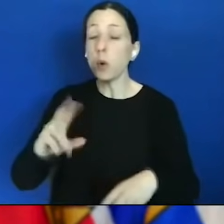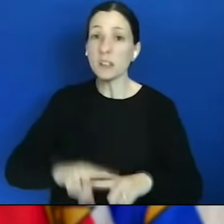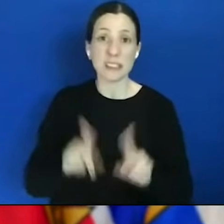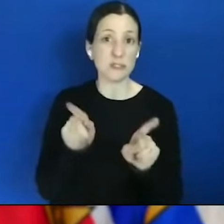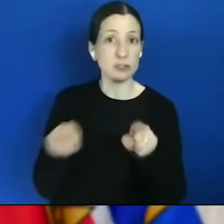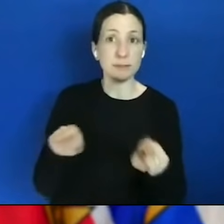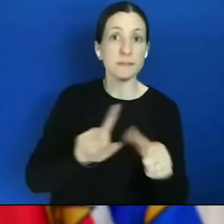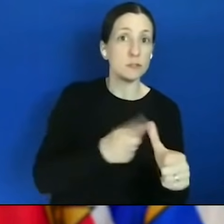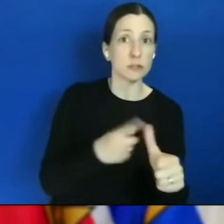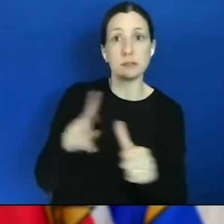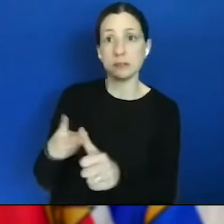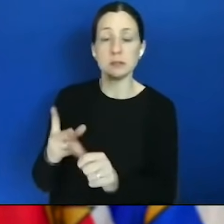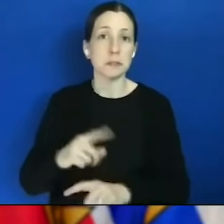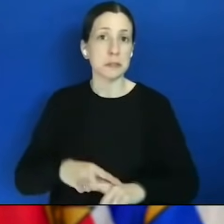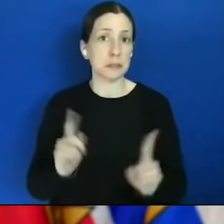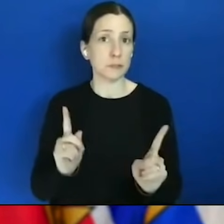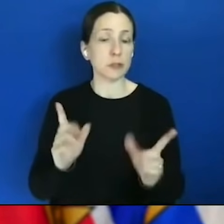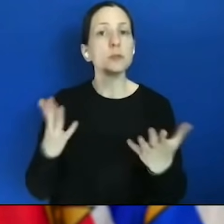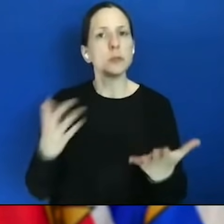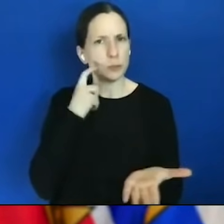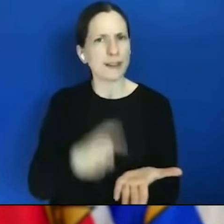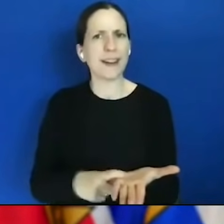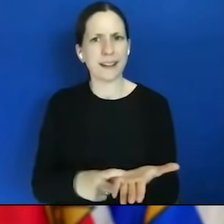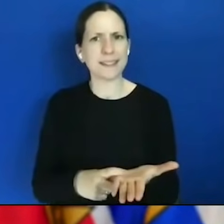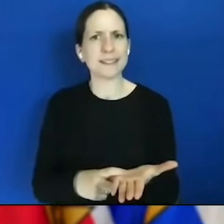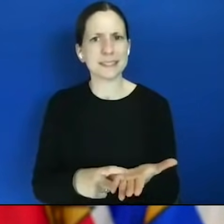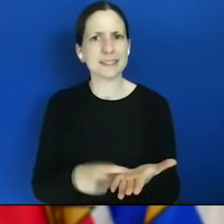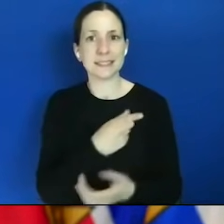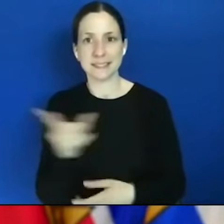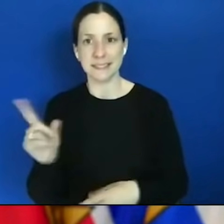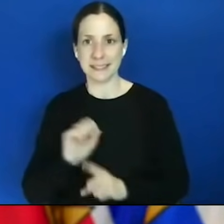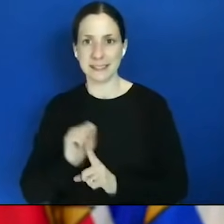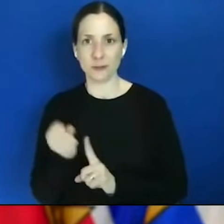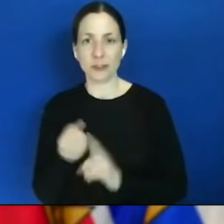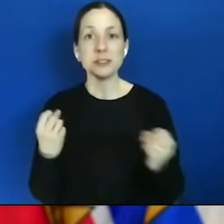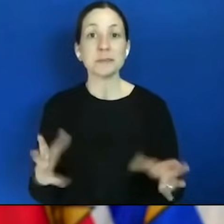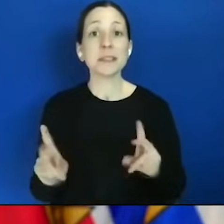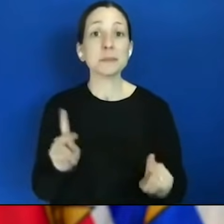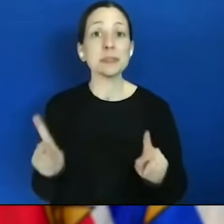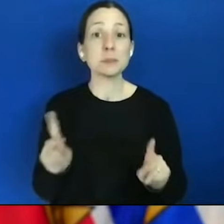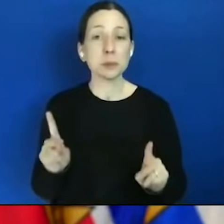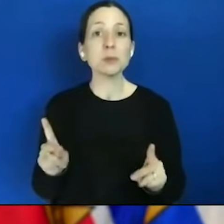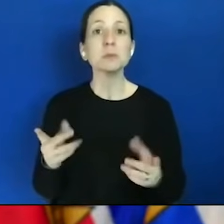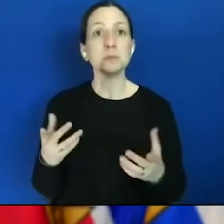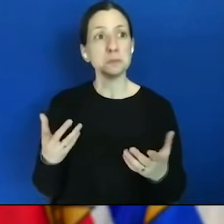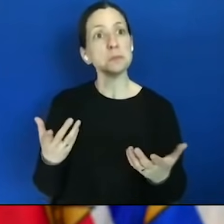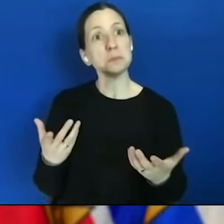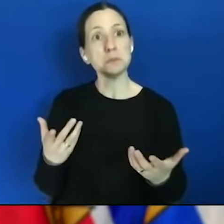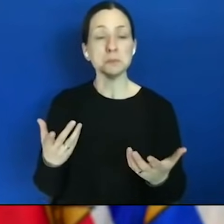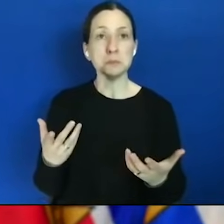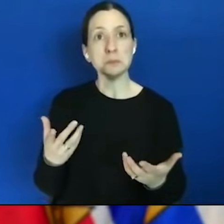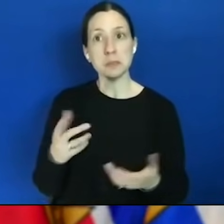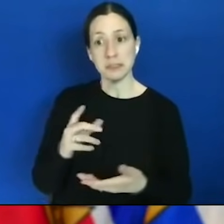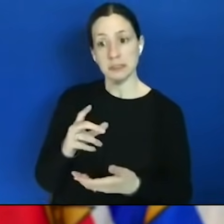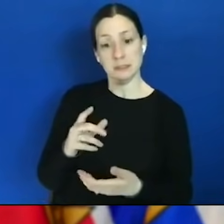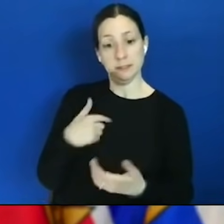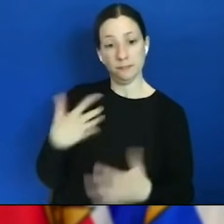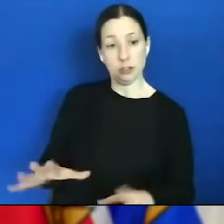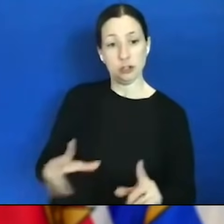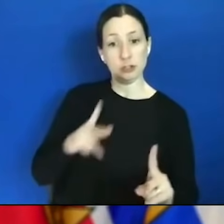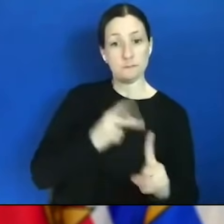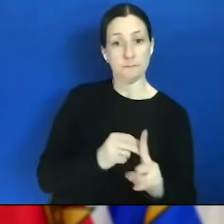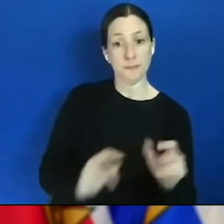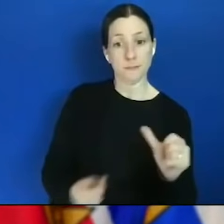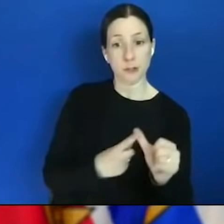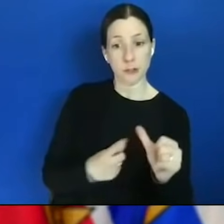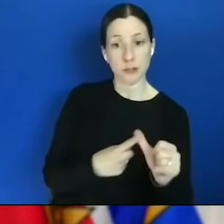And we recognize that many people right now are about 10, 12, or 13 weeks after